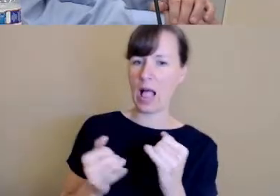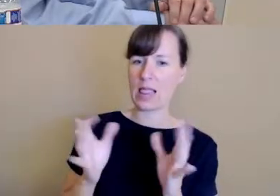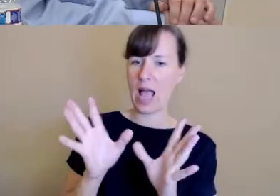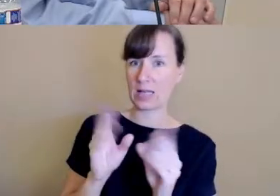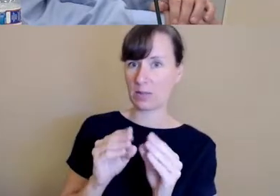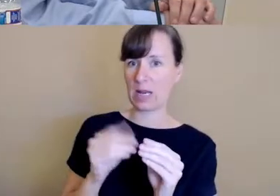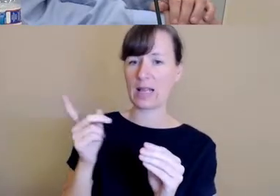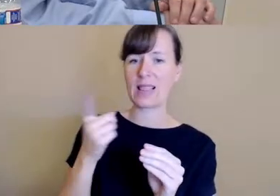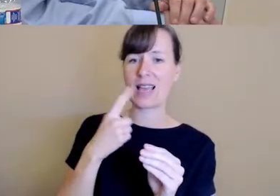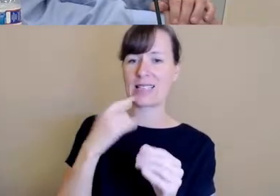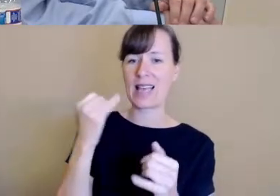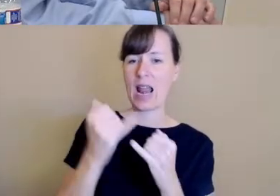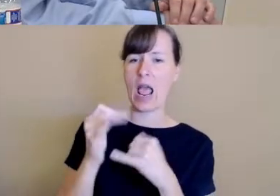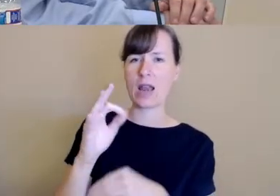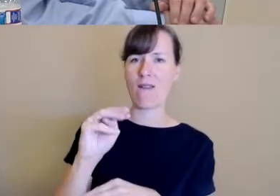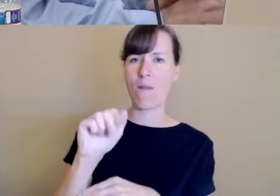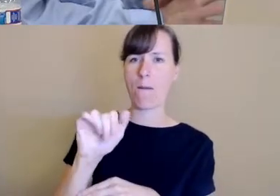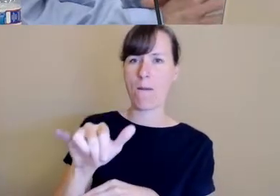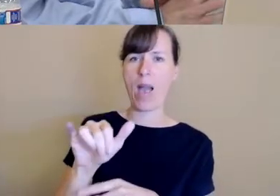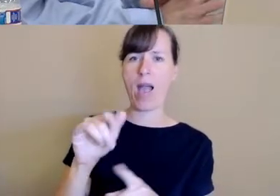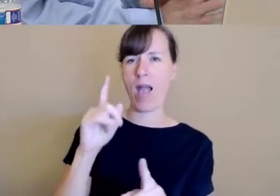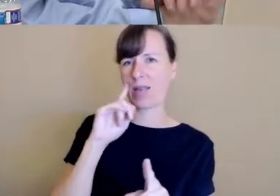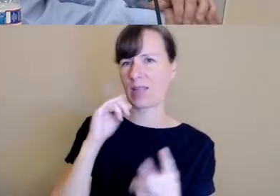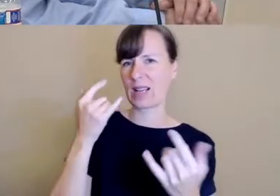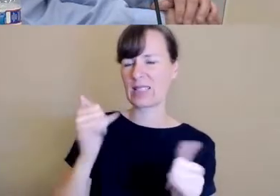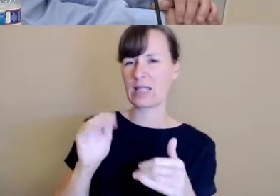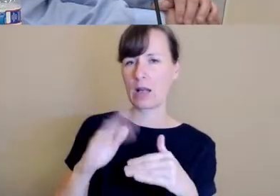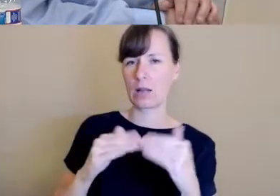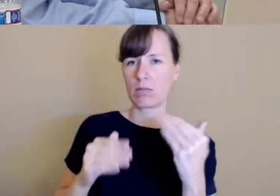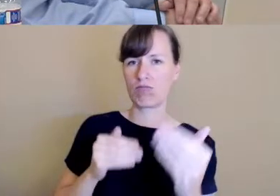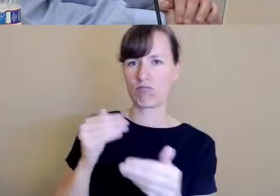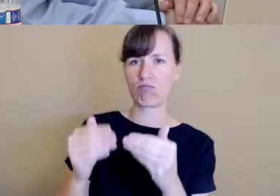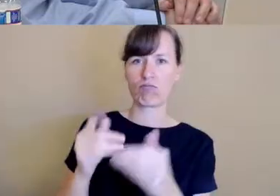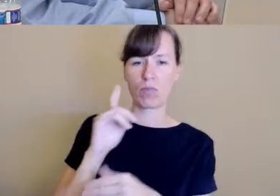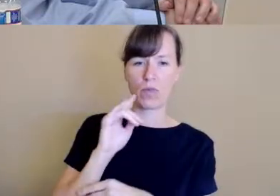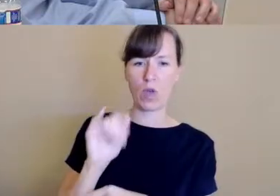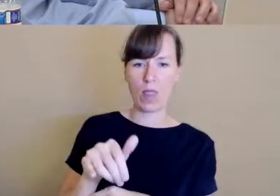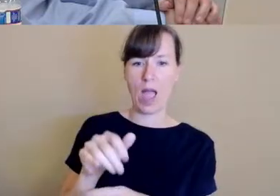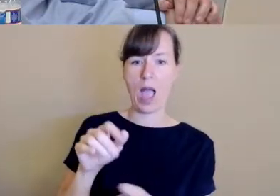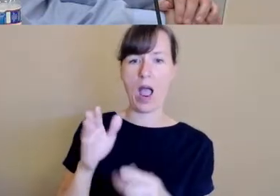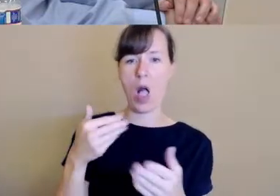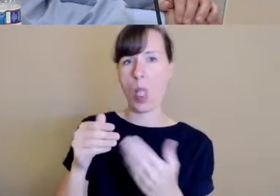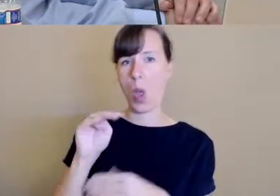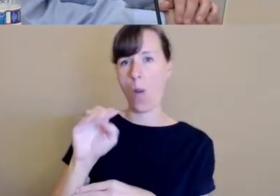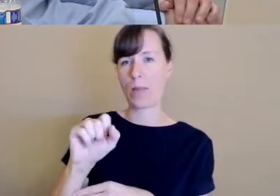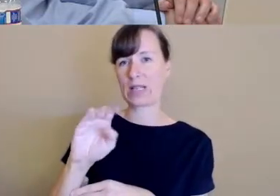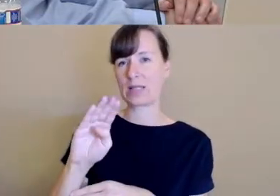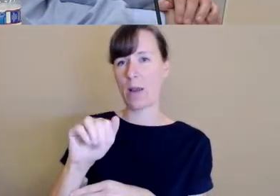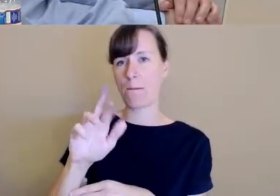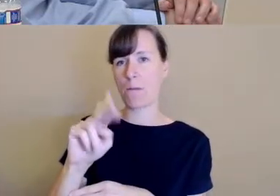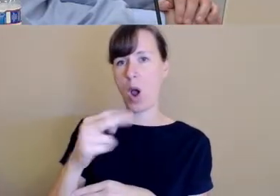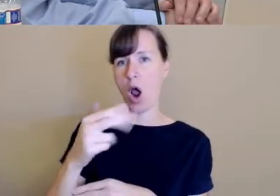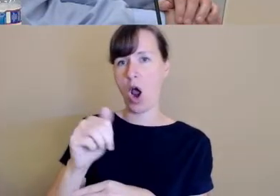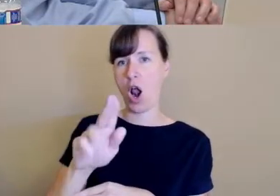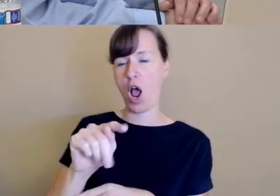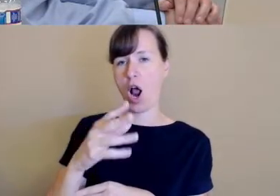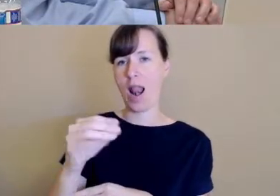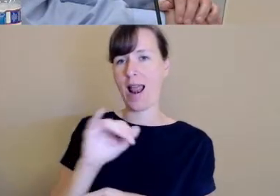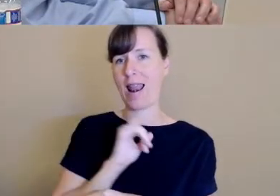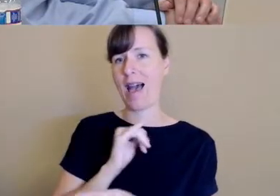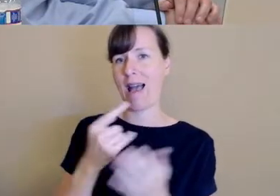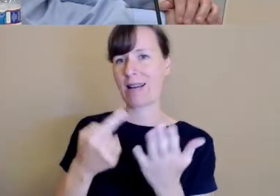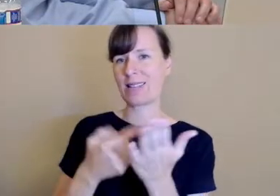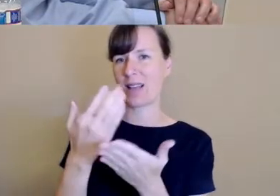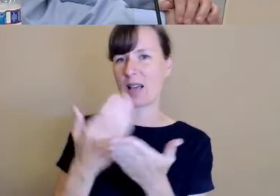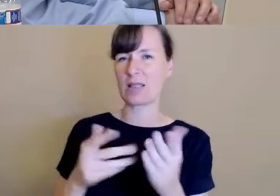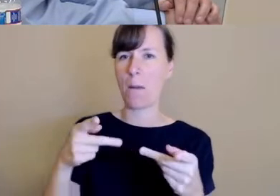I believe they're still tracking with that, although Ms. Barnhart and I have discussed some potential permit issues